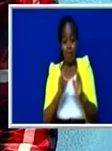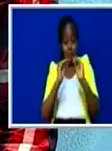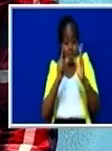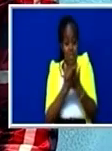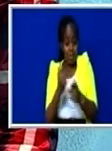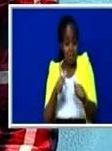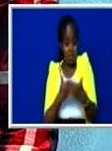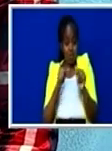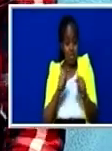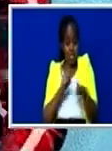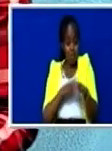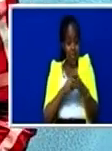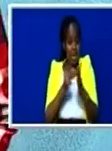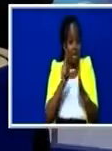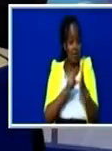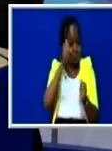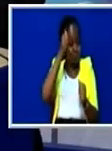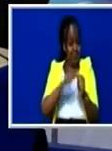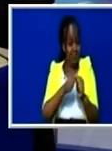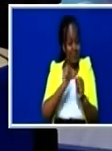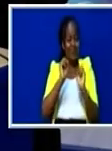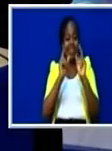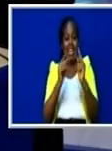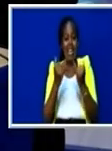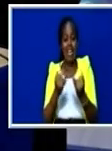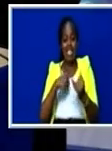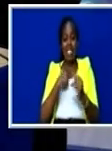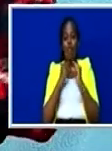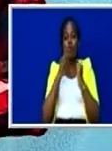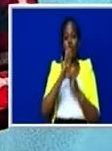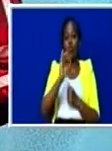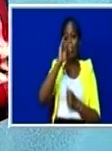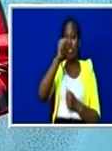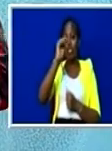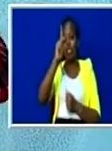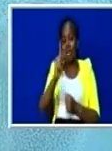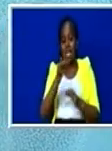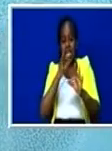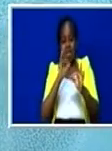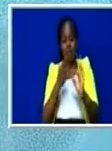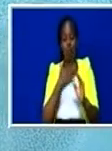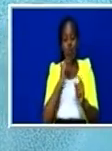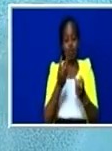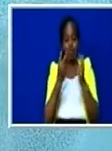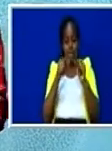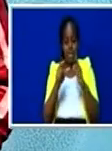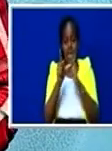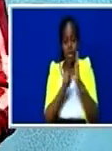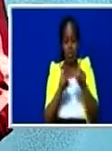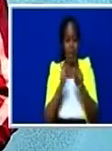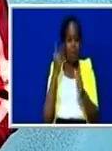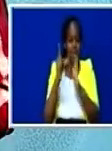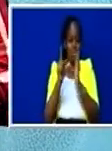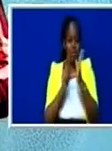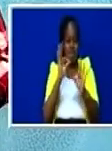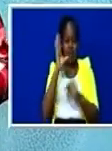leo. Kianzia lesson. Kabisa. It's true. Okay. Yeah, so I've been your host, Jack Mutina. If you want to watch this lesson and many others, if you